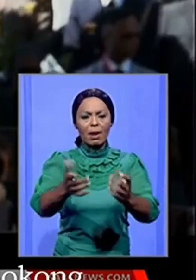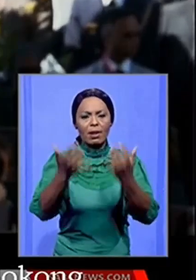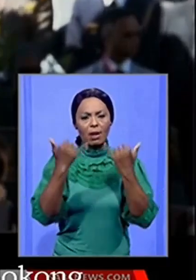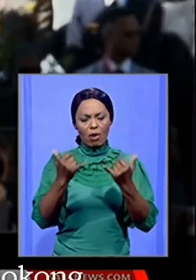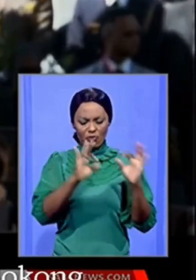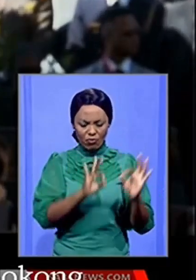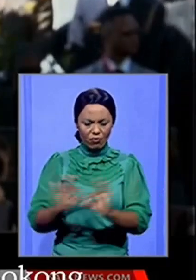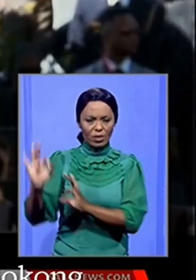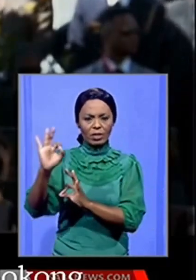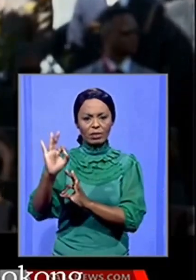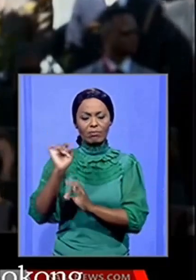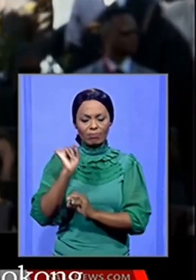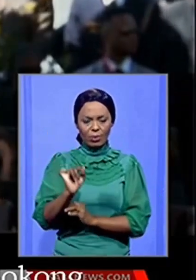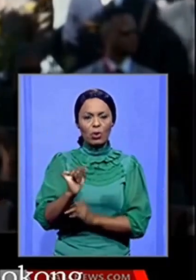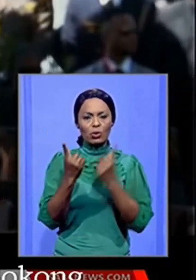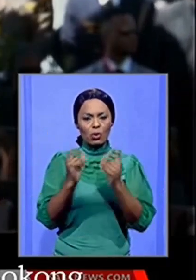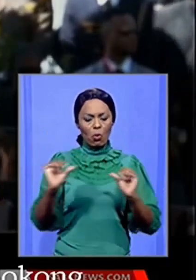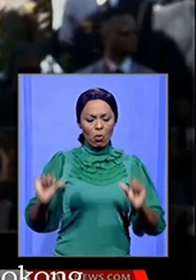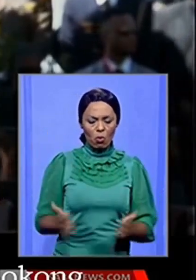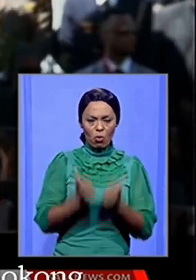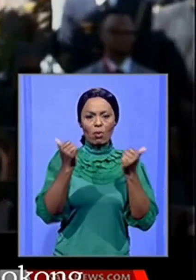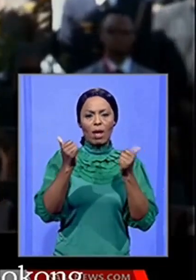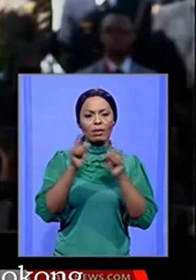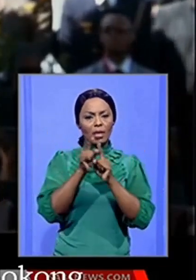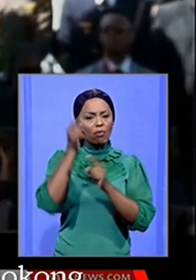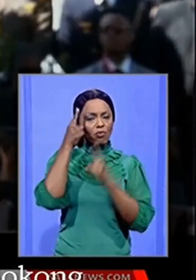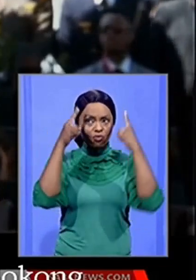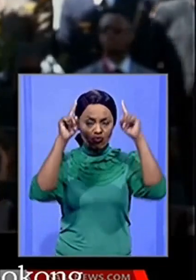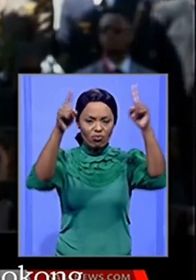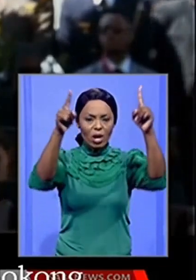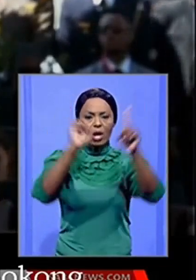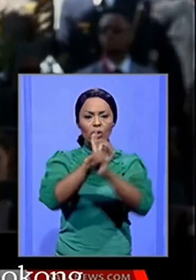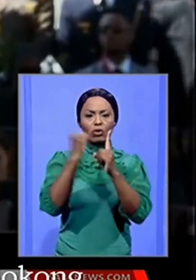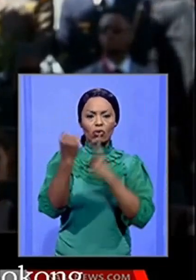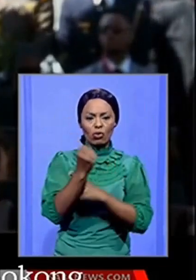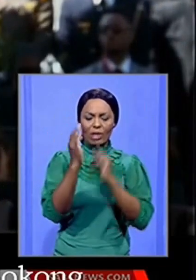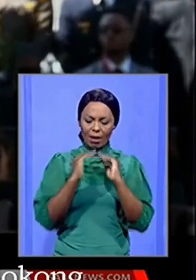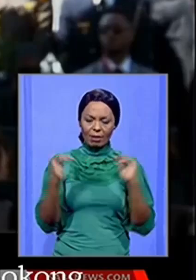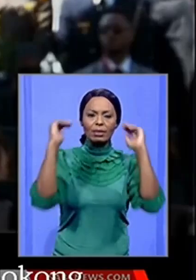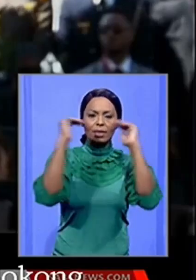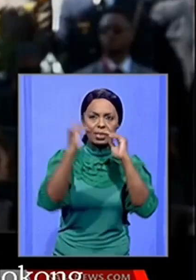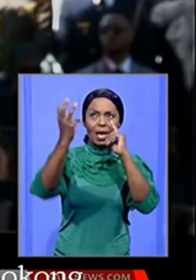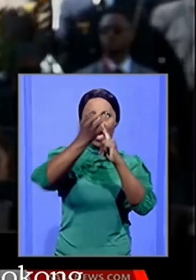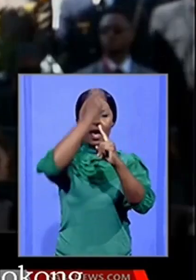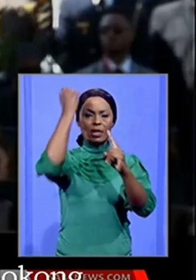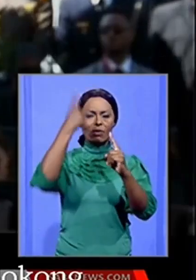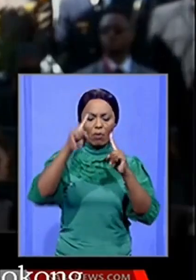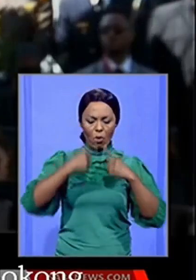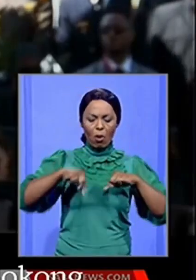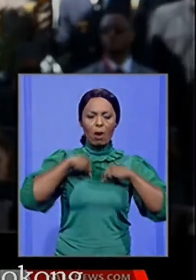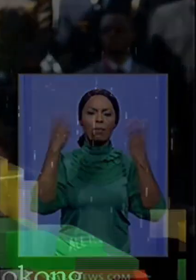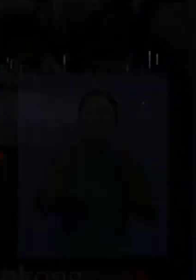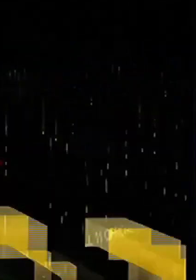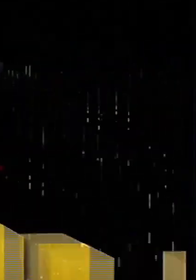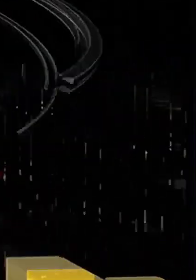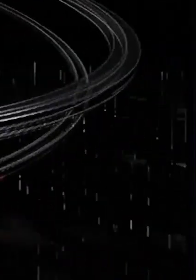and effectiveness until shared prosperity and social justice are achieved for our citizens.